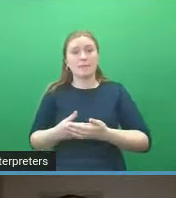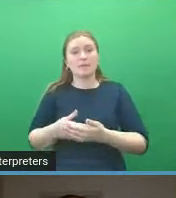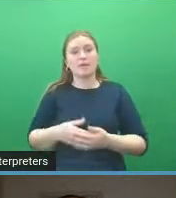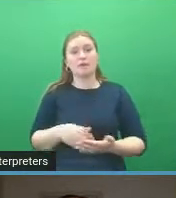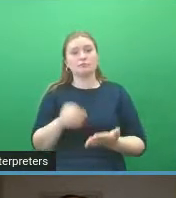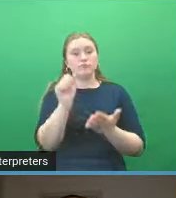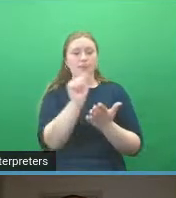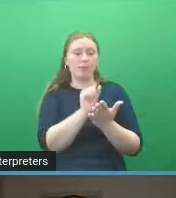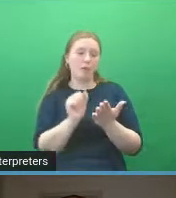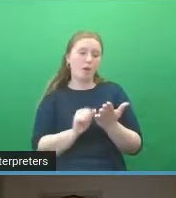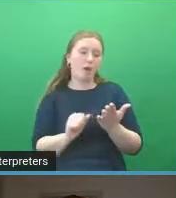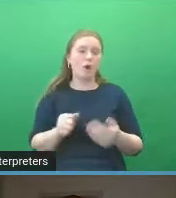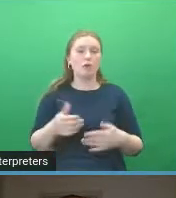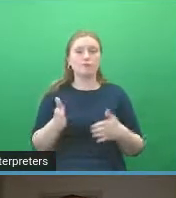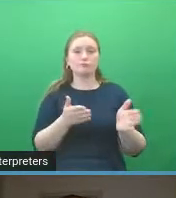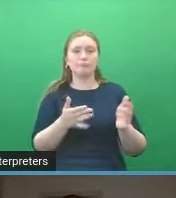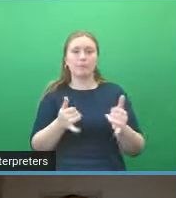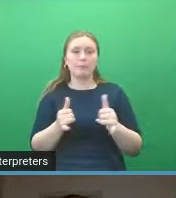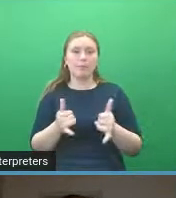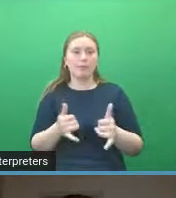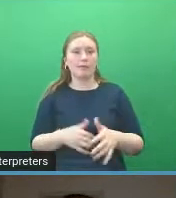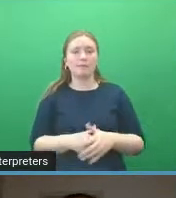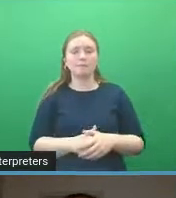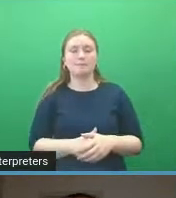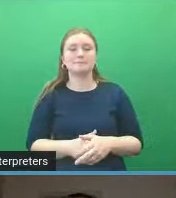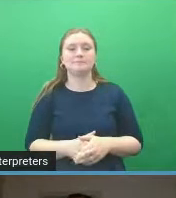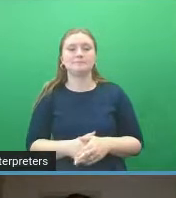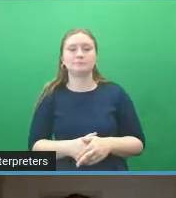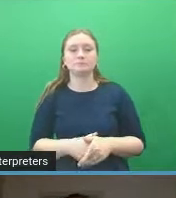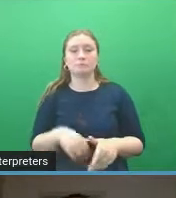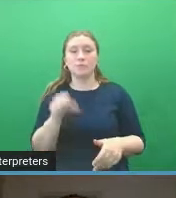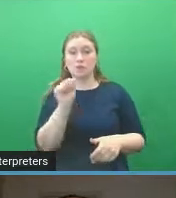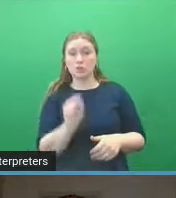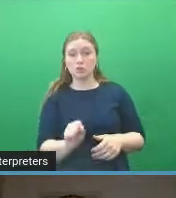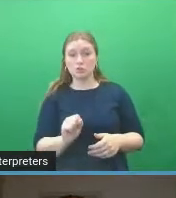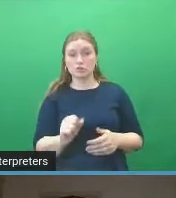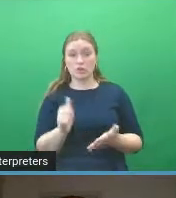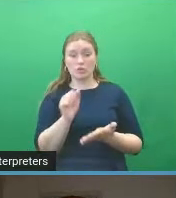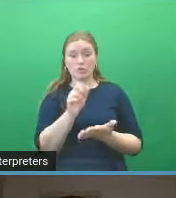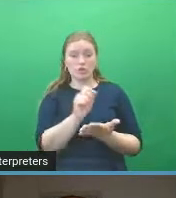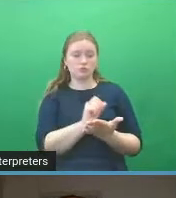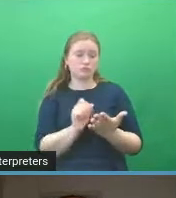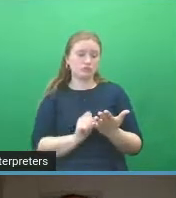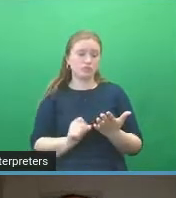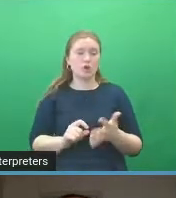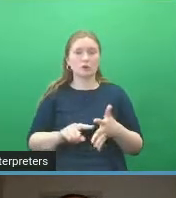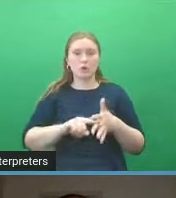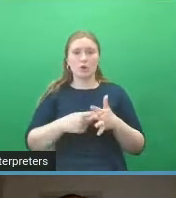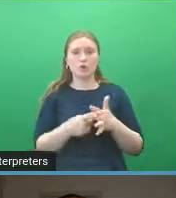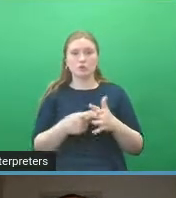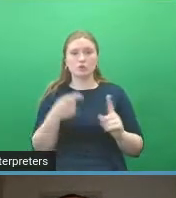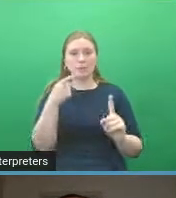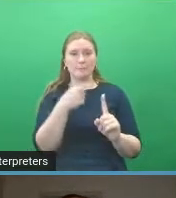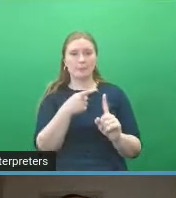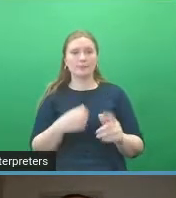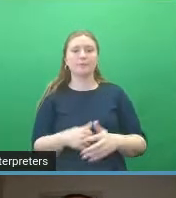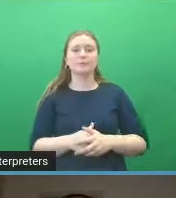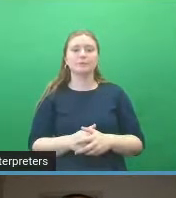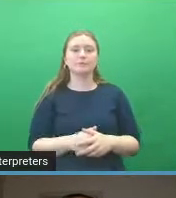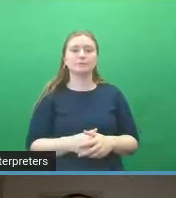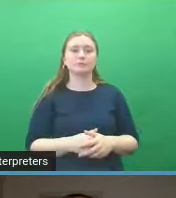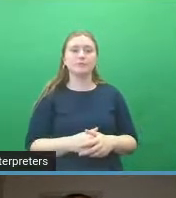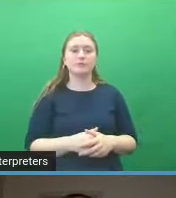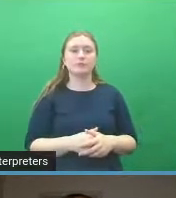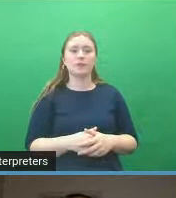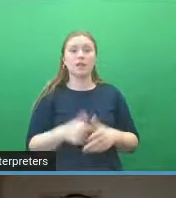engage families and toddlers using the museum's collection of Southern art as a starting point. This learning series focused on sensory play,